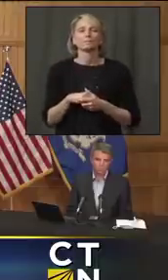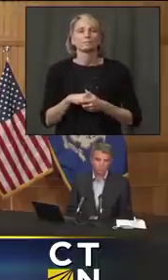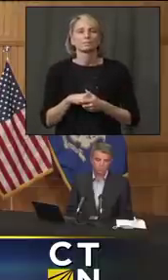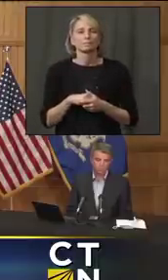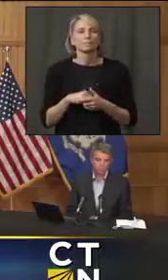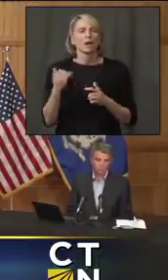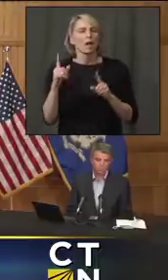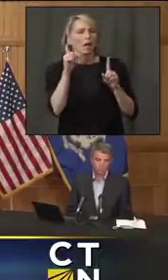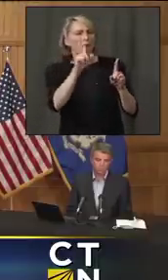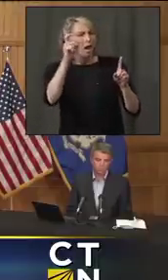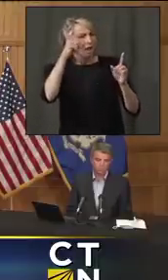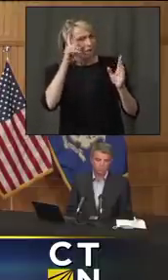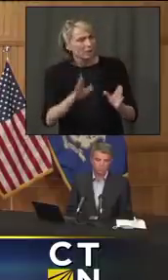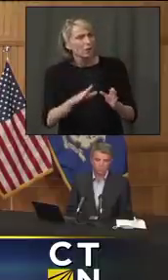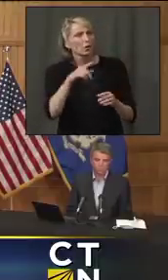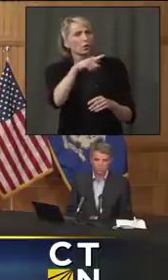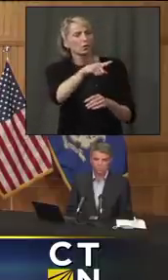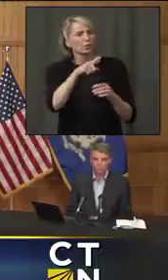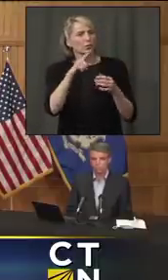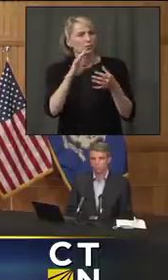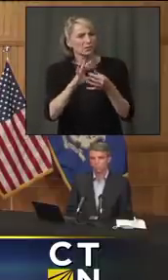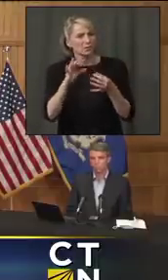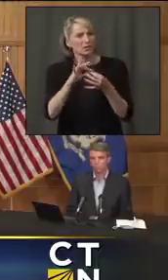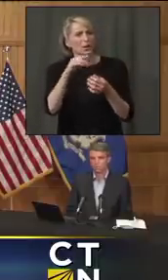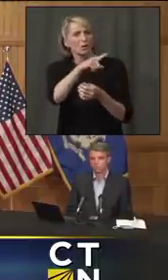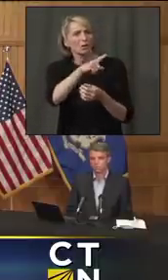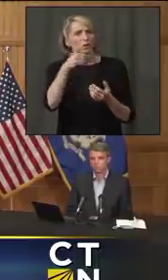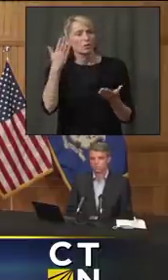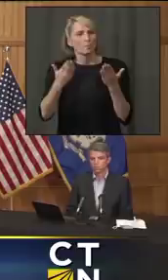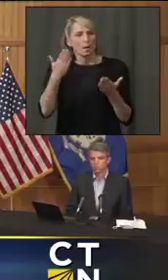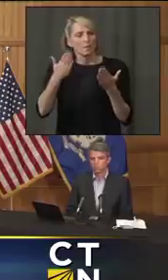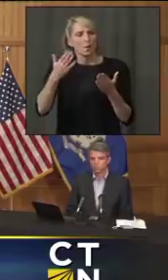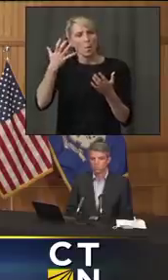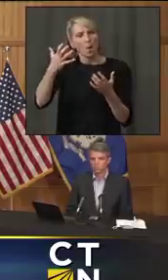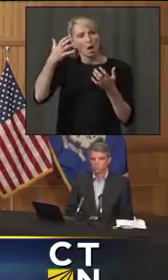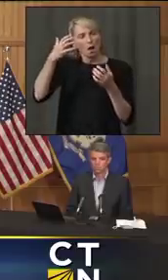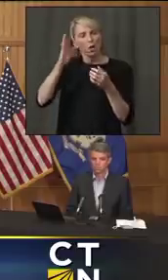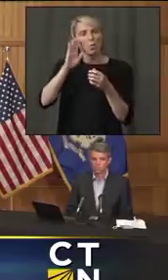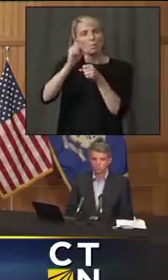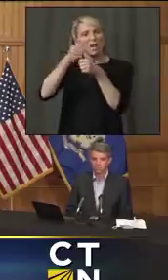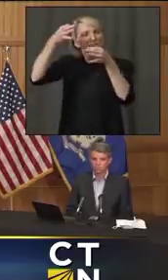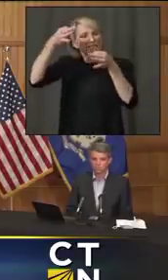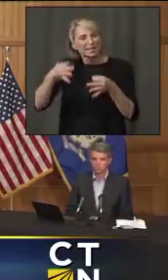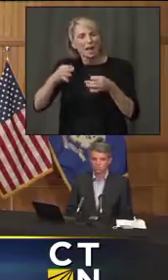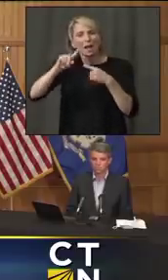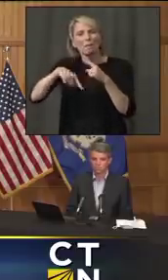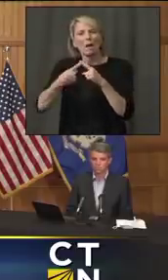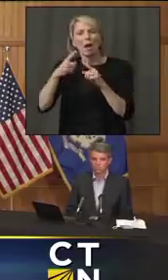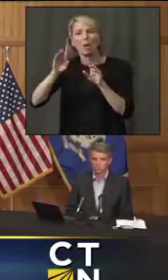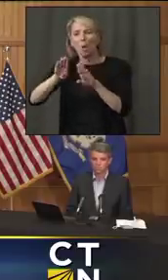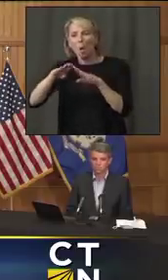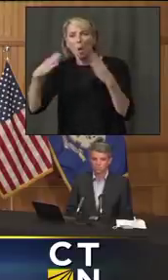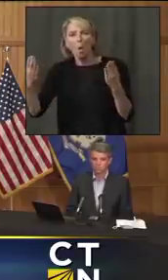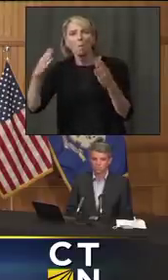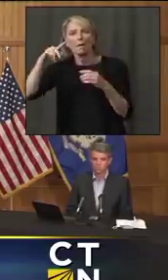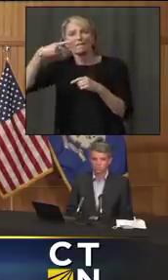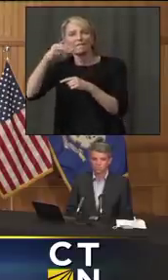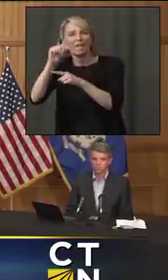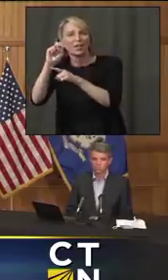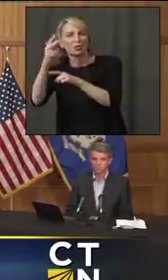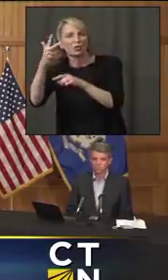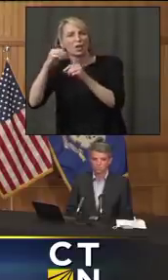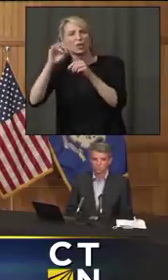you hope to make some kind of decision regarding phase 3 in mid-July. What do you need to see